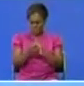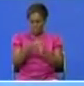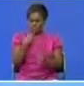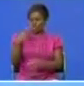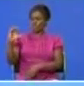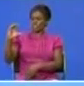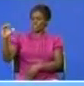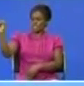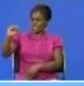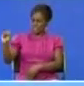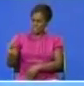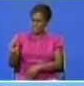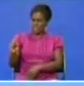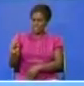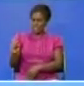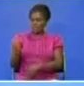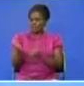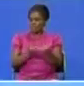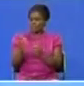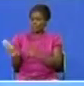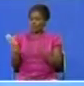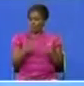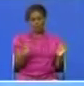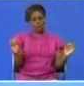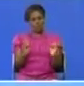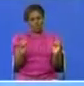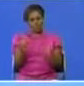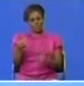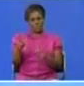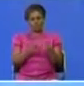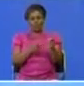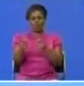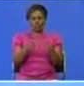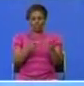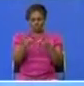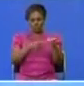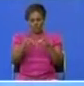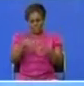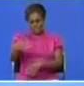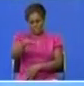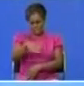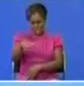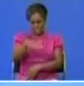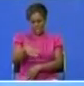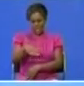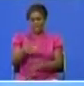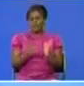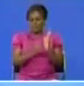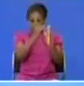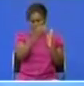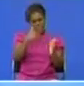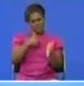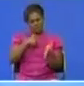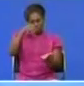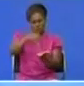who says it shall not be business as usual as he drives the tourism recovery agenda that includes product development,